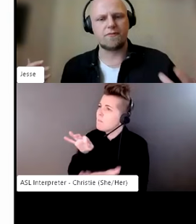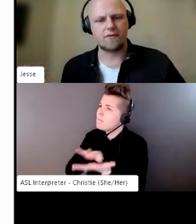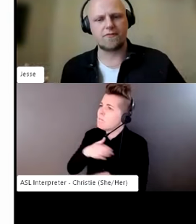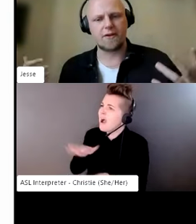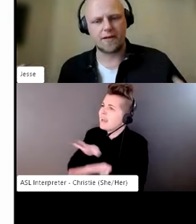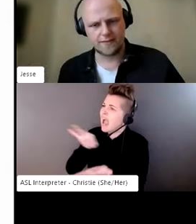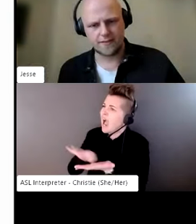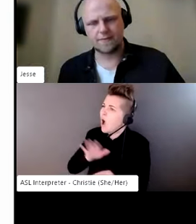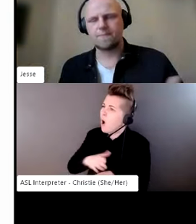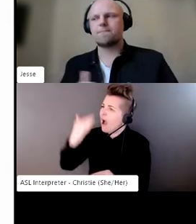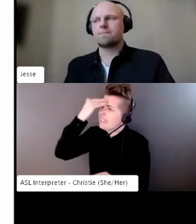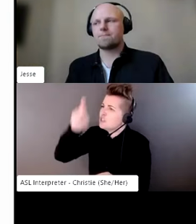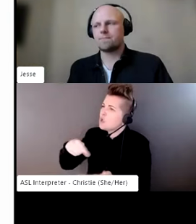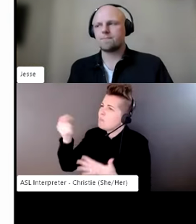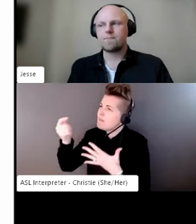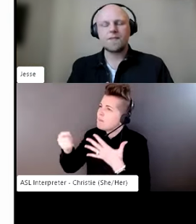questions to verify your identity.